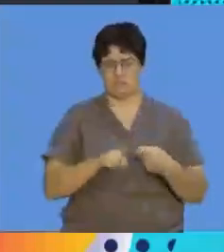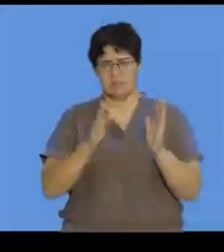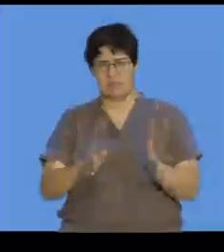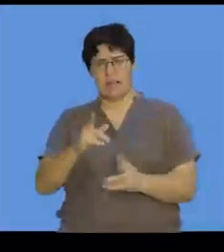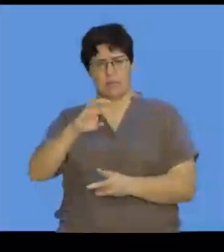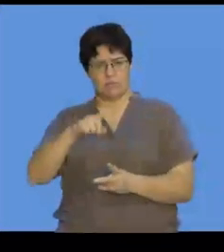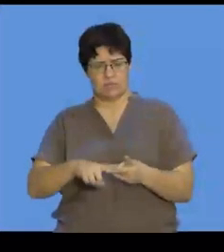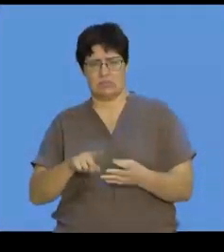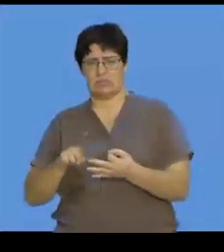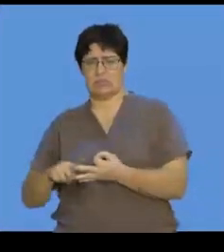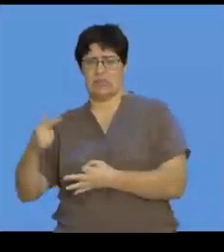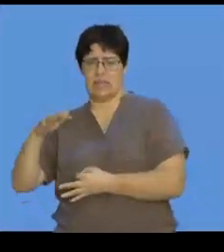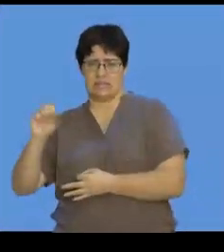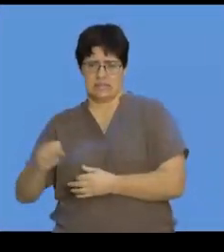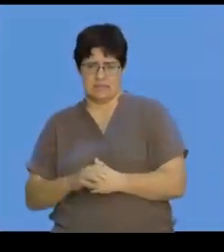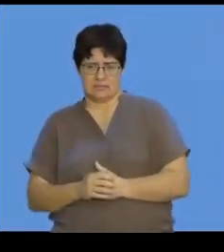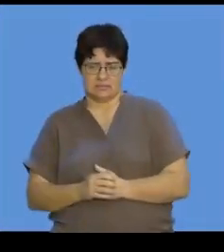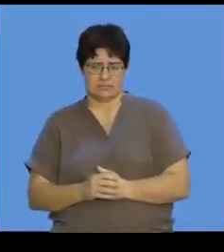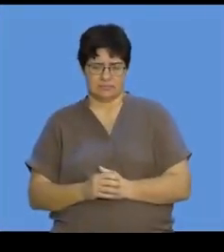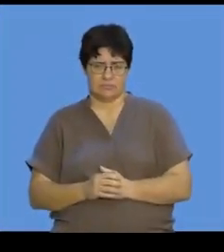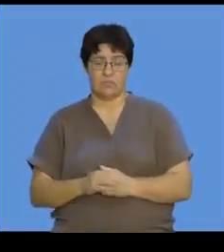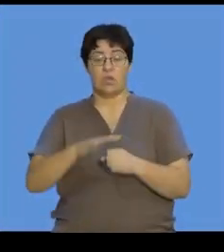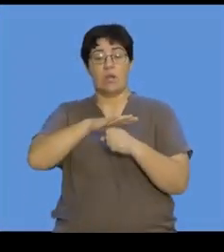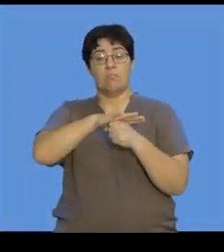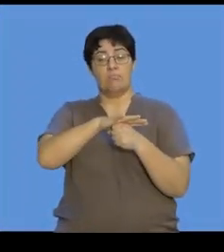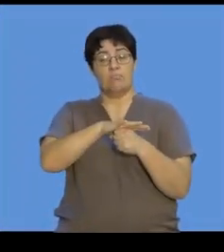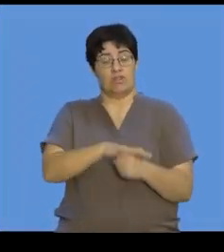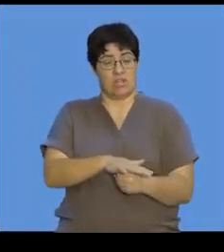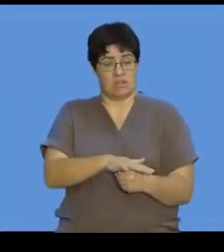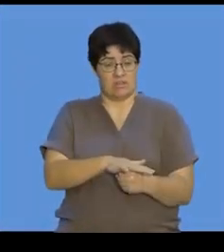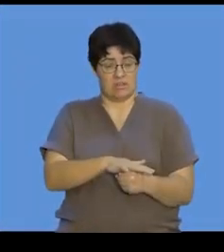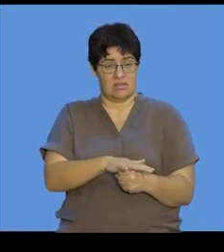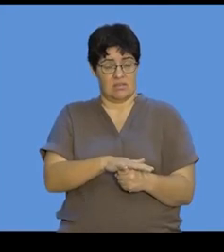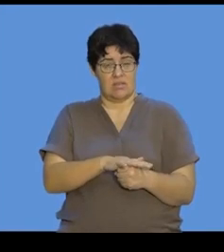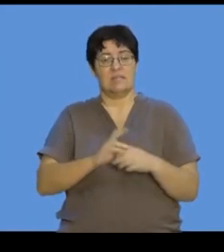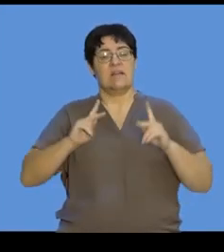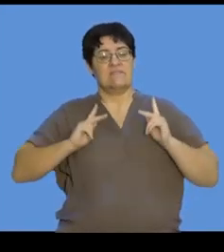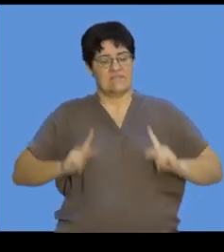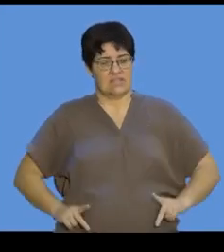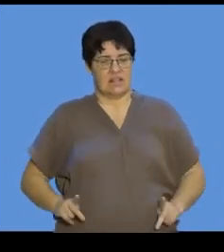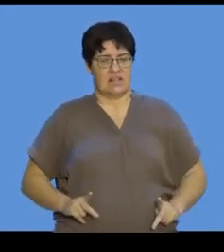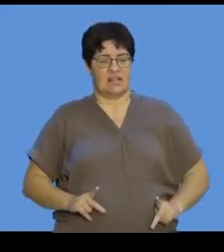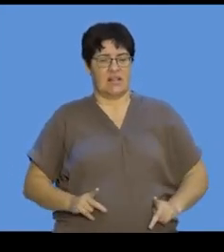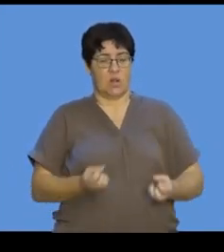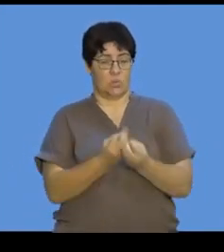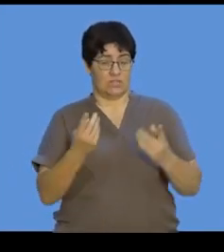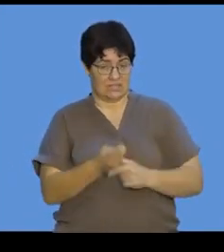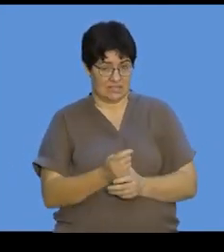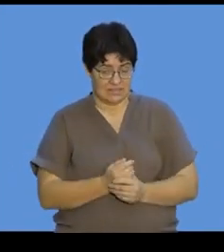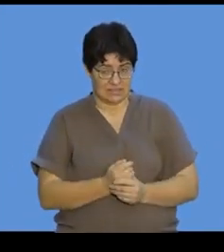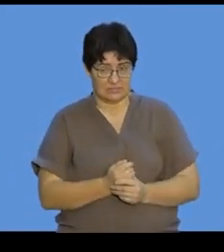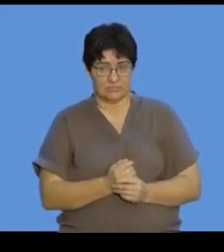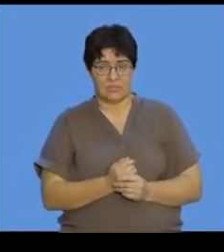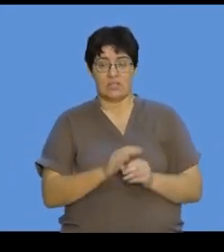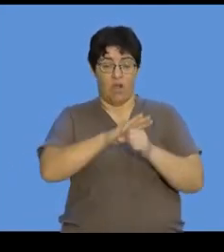right? Okay, so pressure, as a physical quantity, is actually force